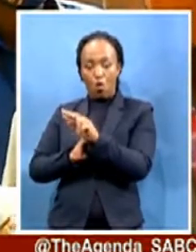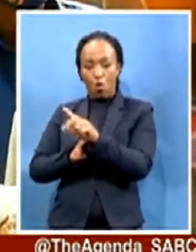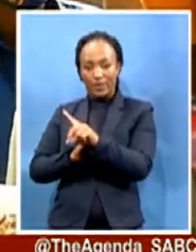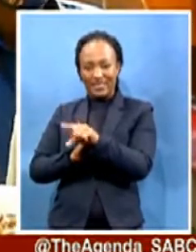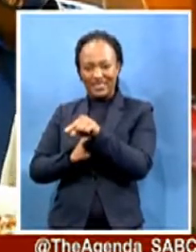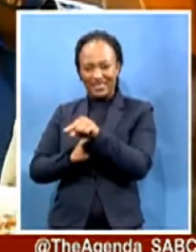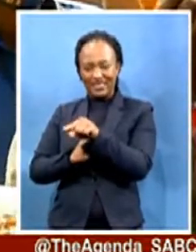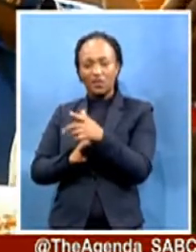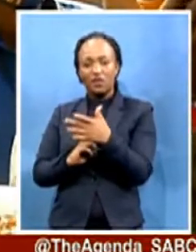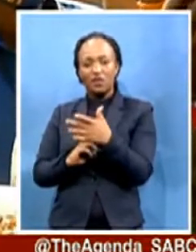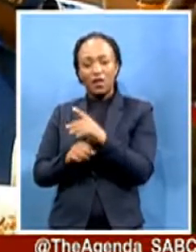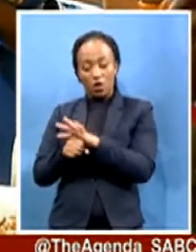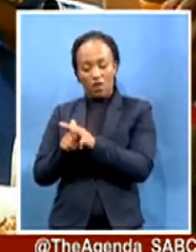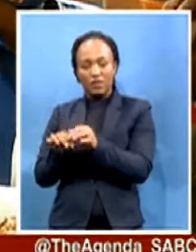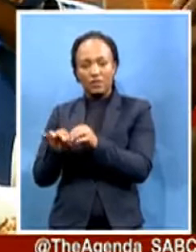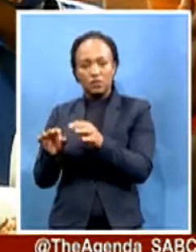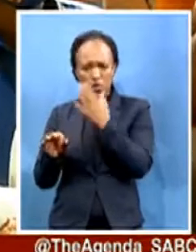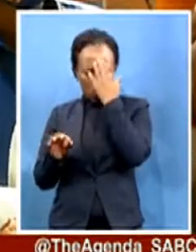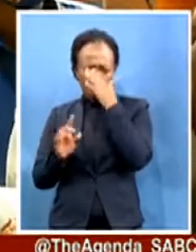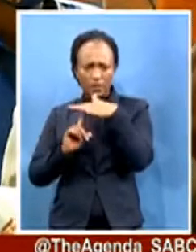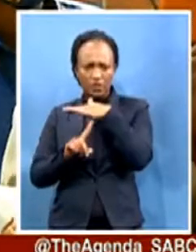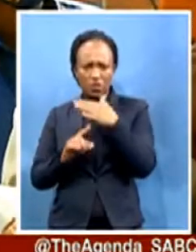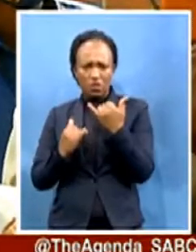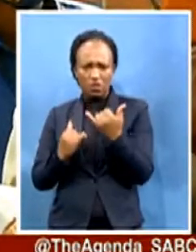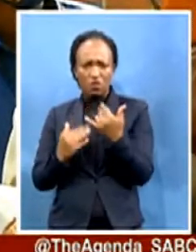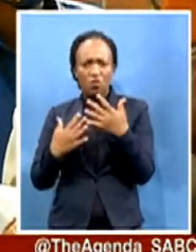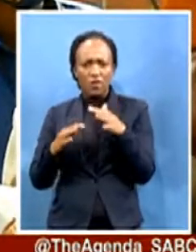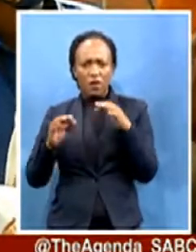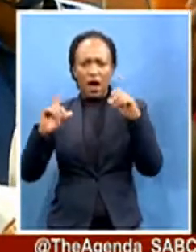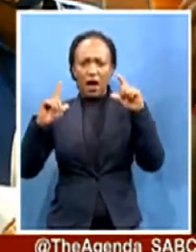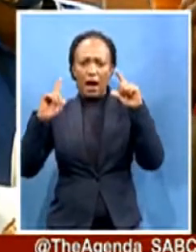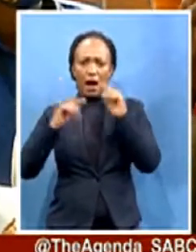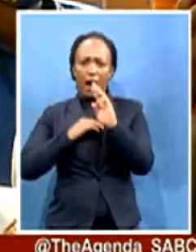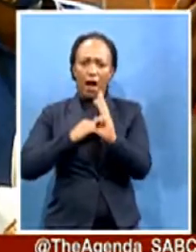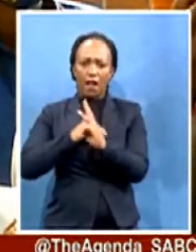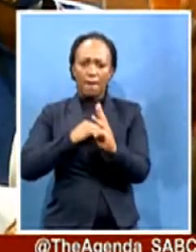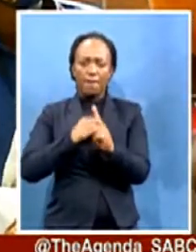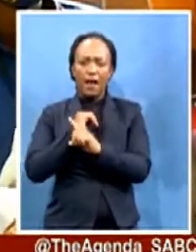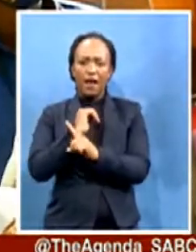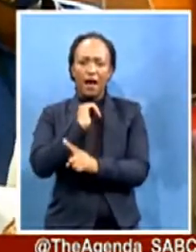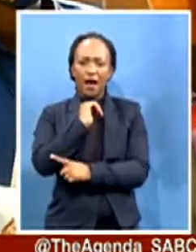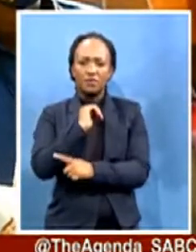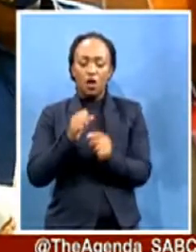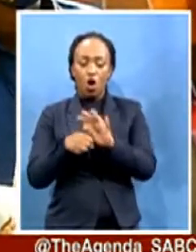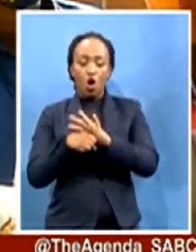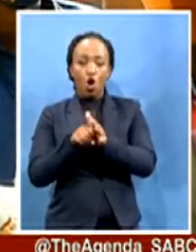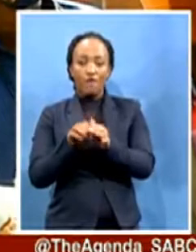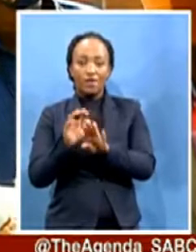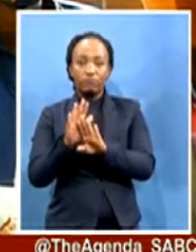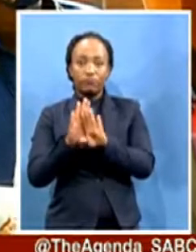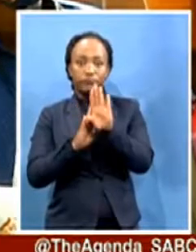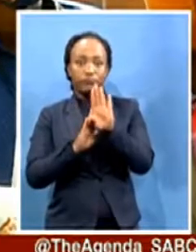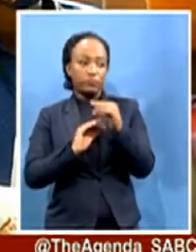although we've had a bit of a lull, but the last wave, Limpopo had a bigger wave than the previous one. So you've seen